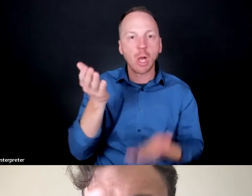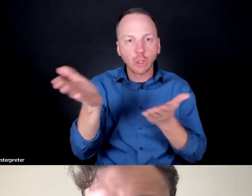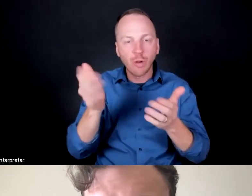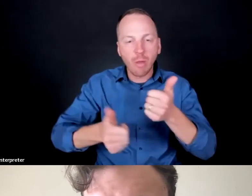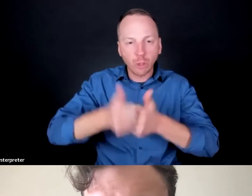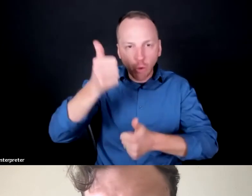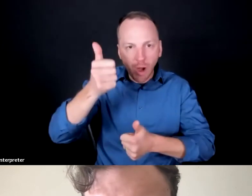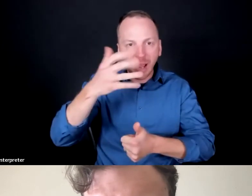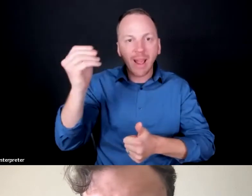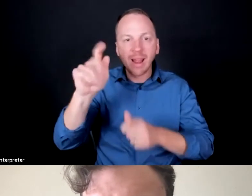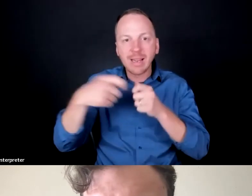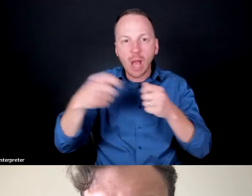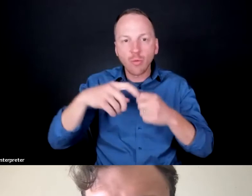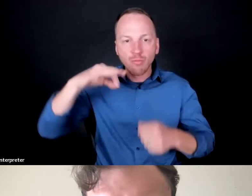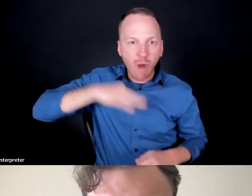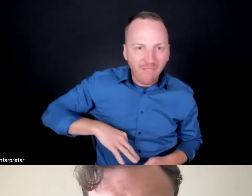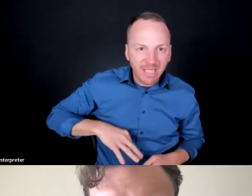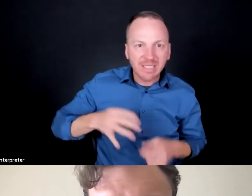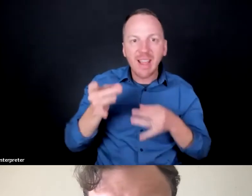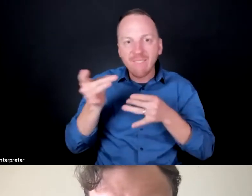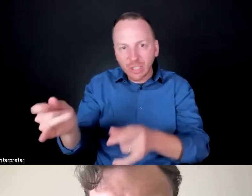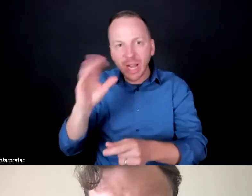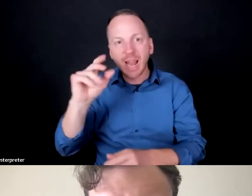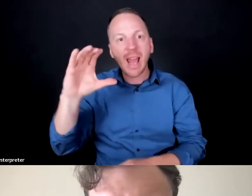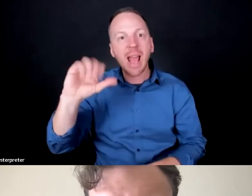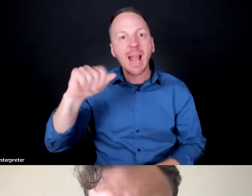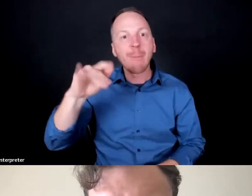tied to profits, efficiency, and other capitalistic goals?